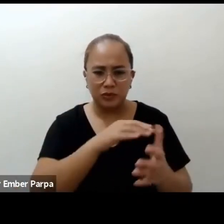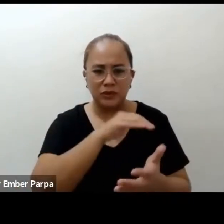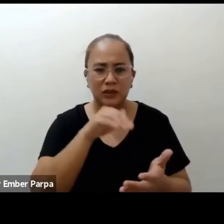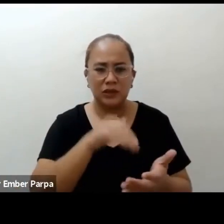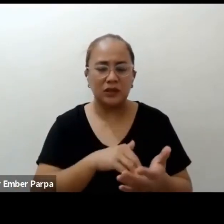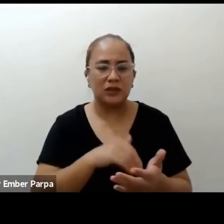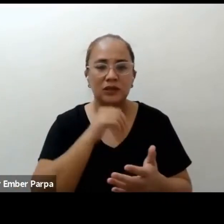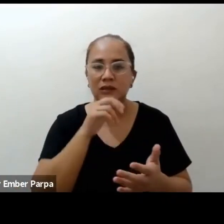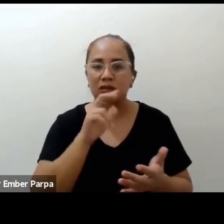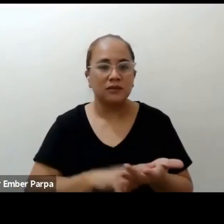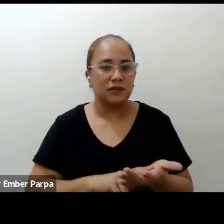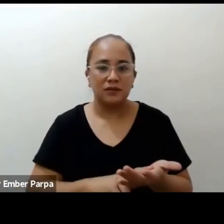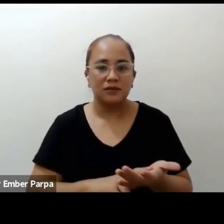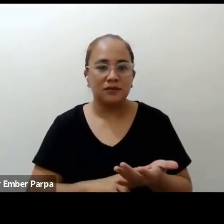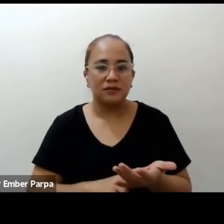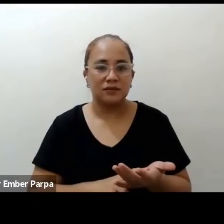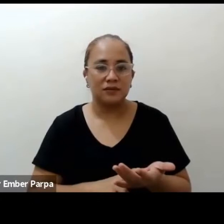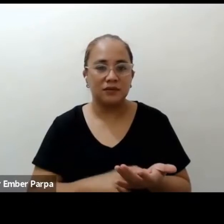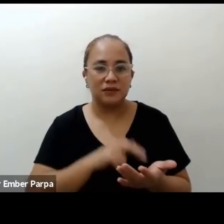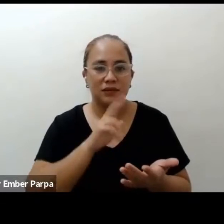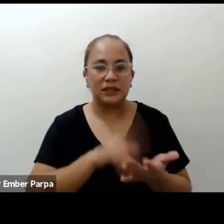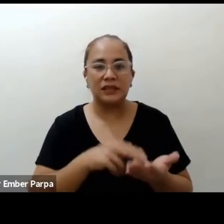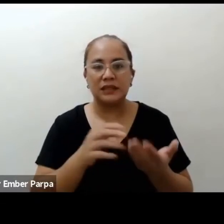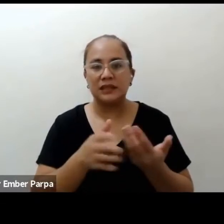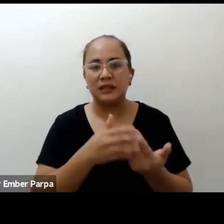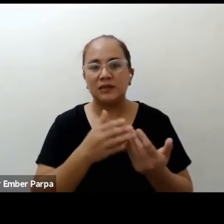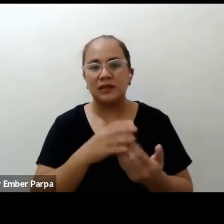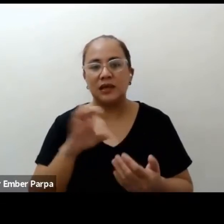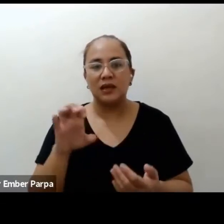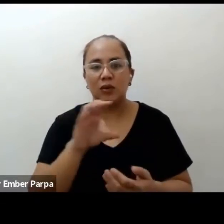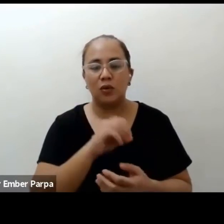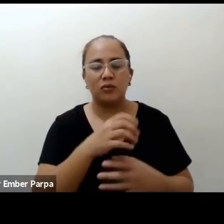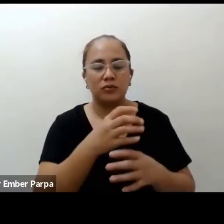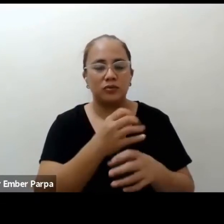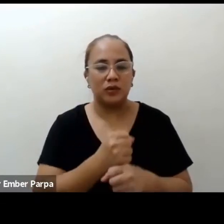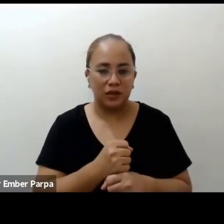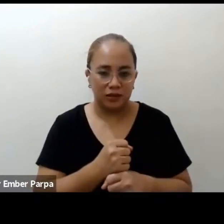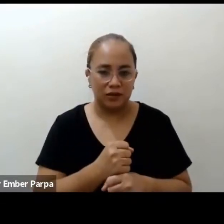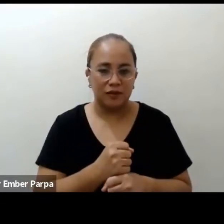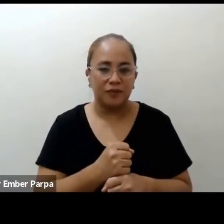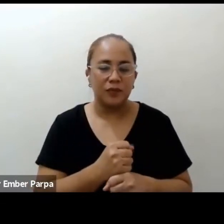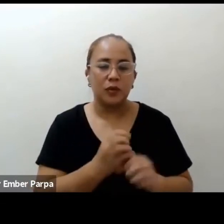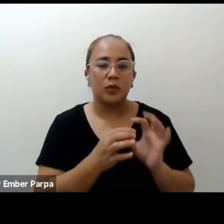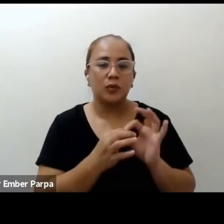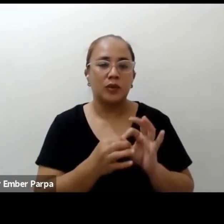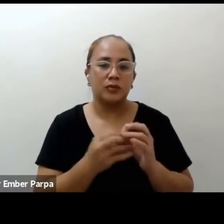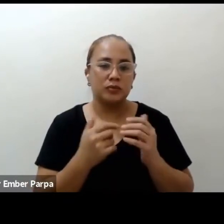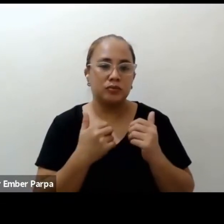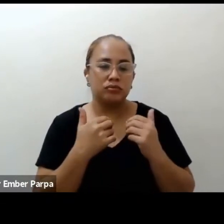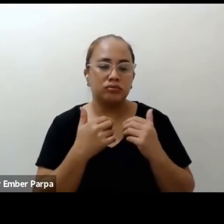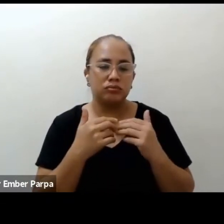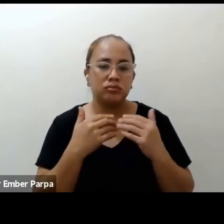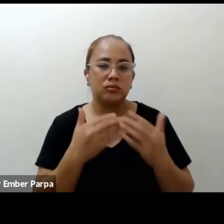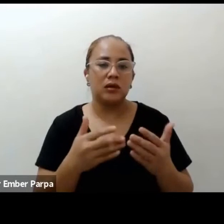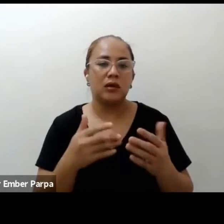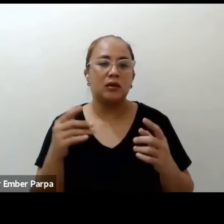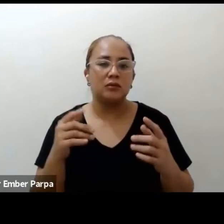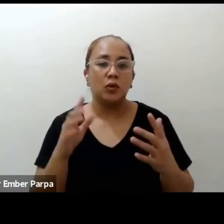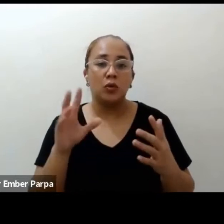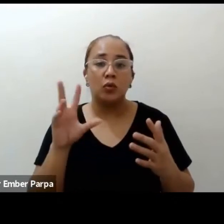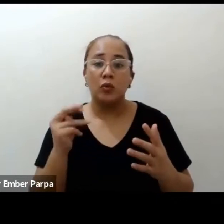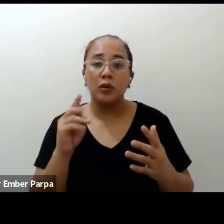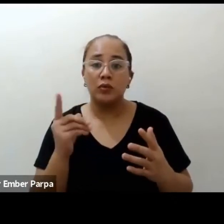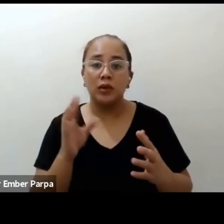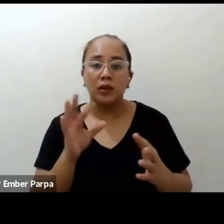not sign this simple executive order to get the connections going. He didn't sign it until February. And